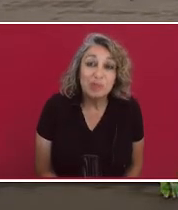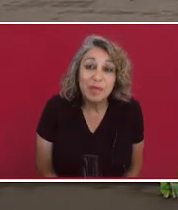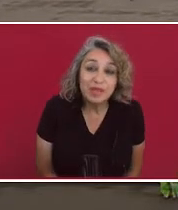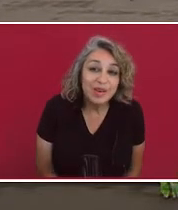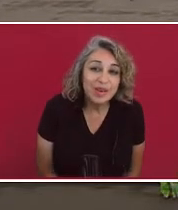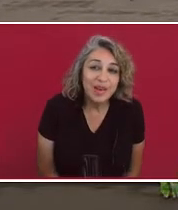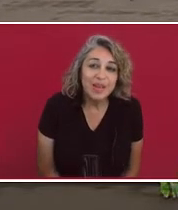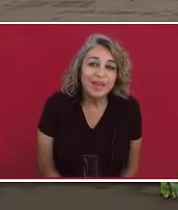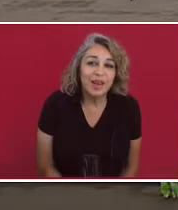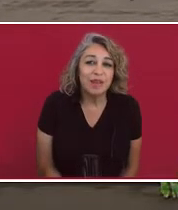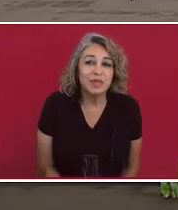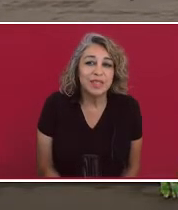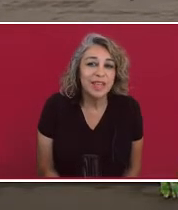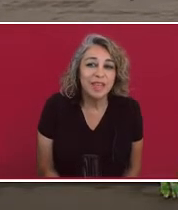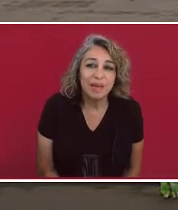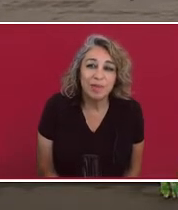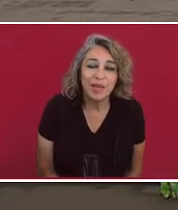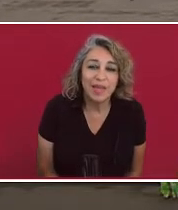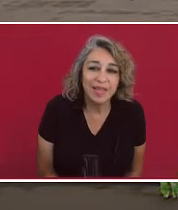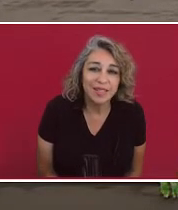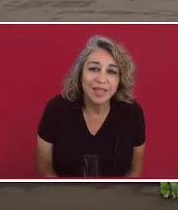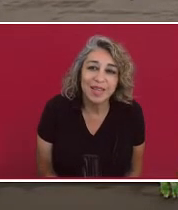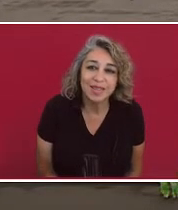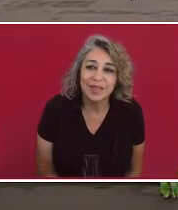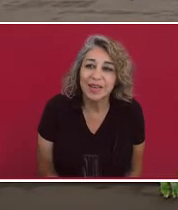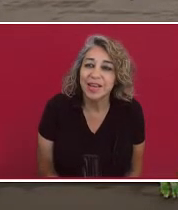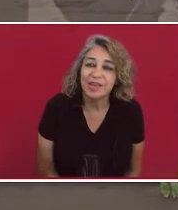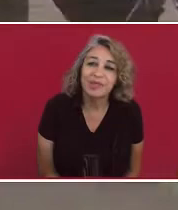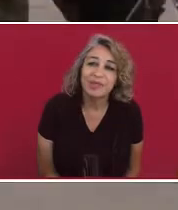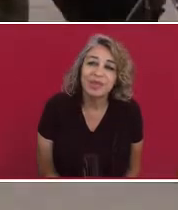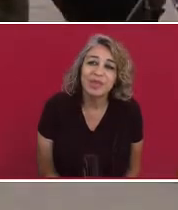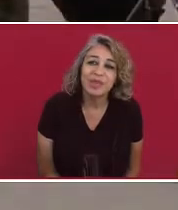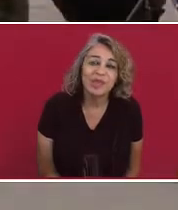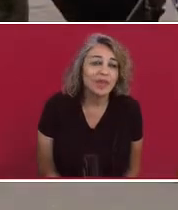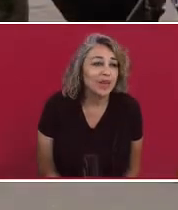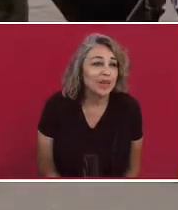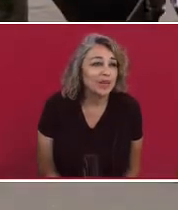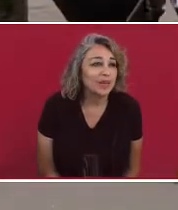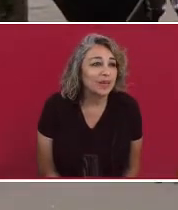So believe it or not, I was in that place yesterday.